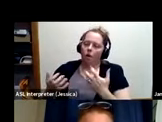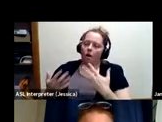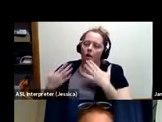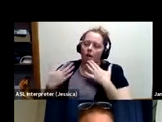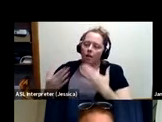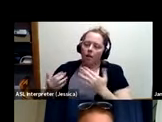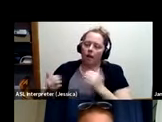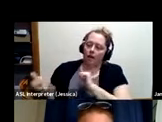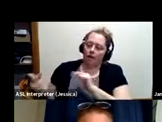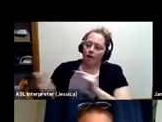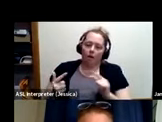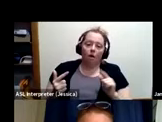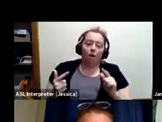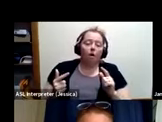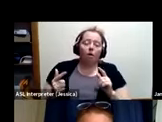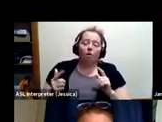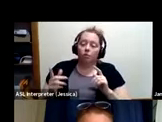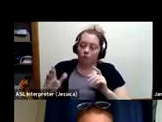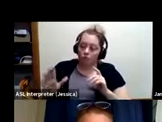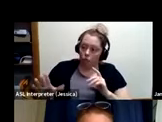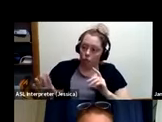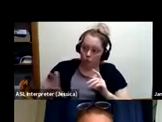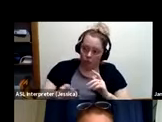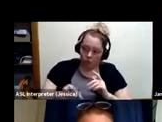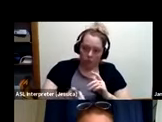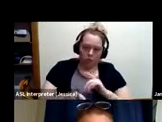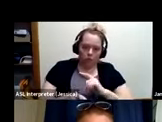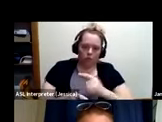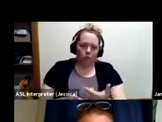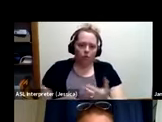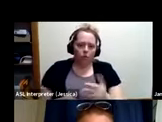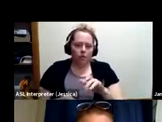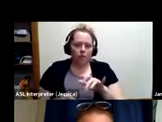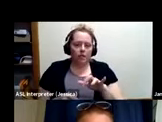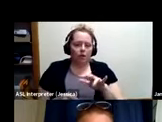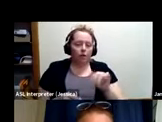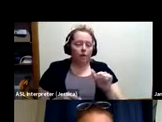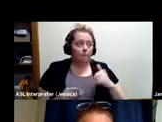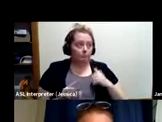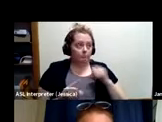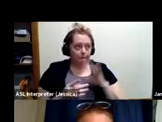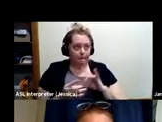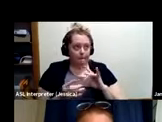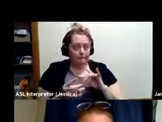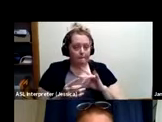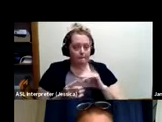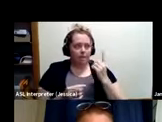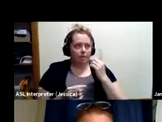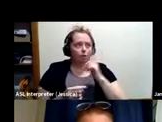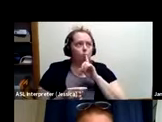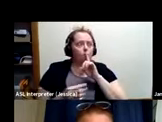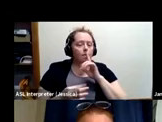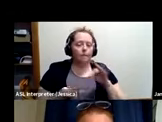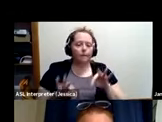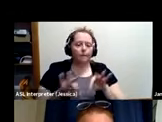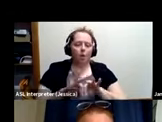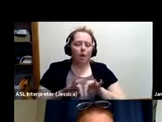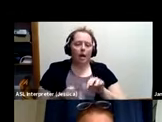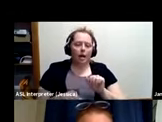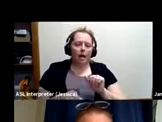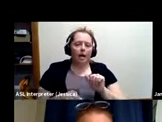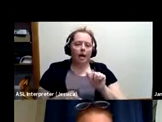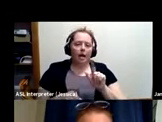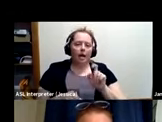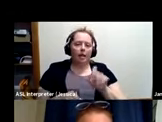yes, Ciora. Yeah, I left something out that's just totally important, and Ali reminded me. So we do